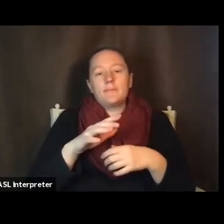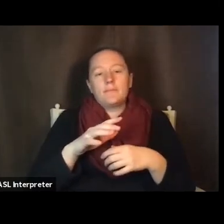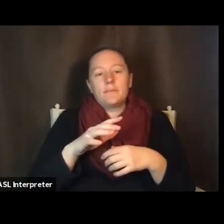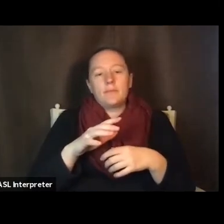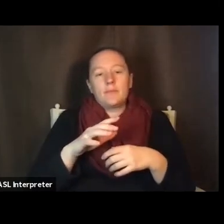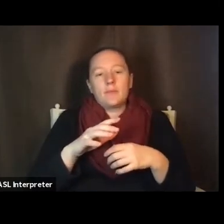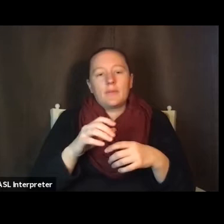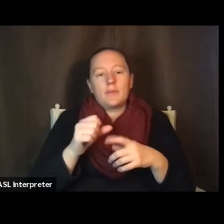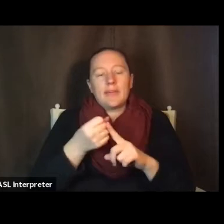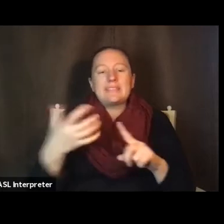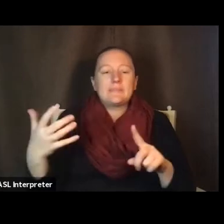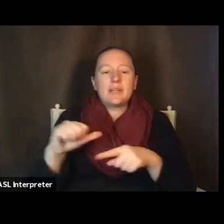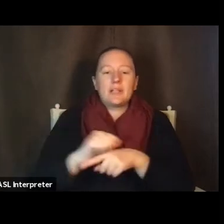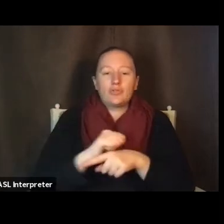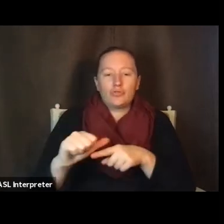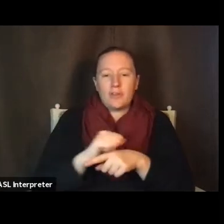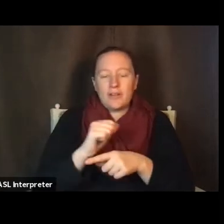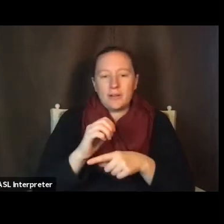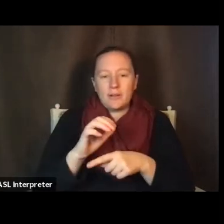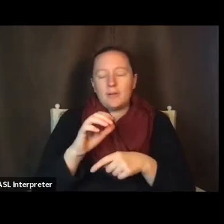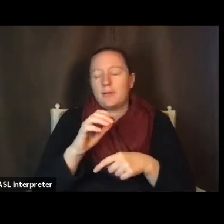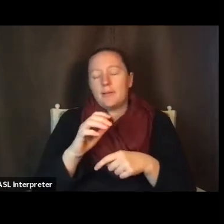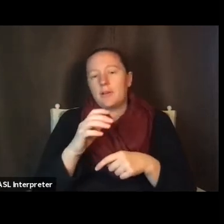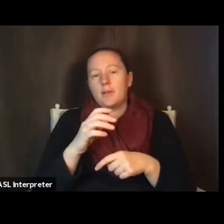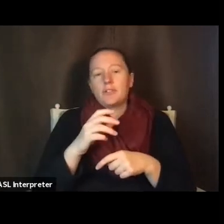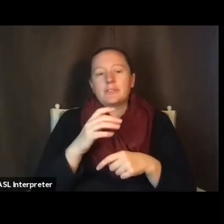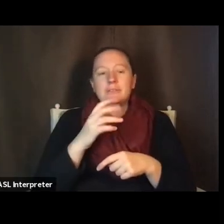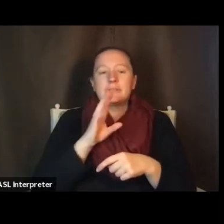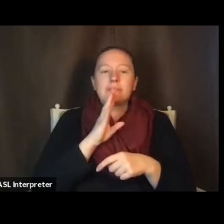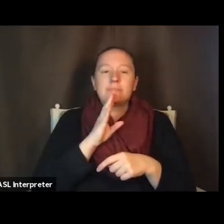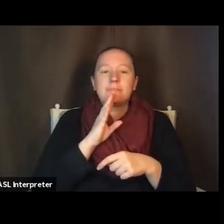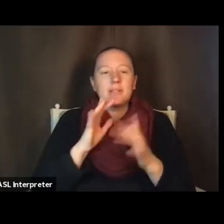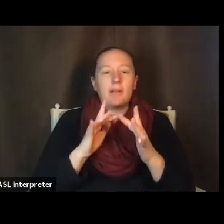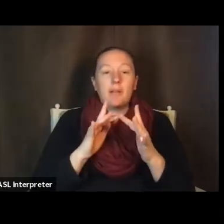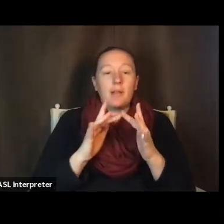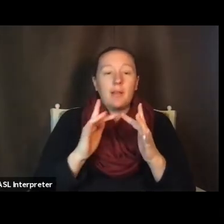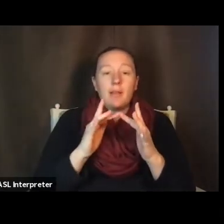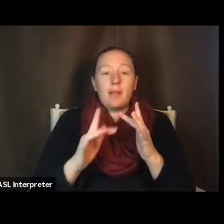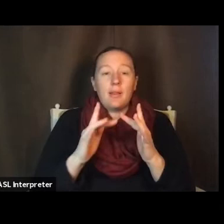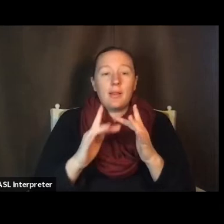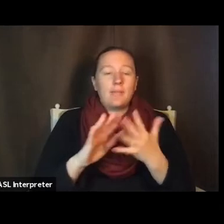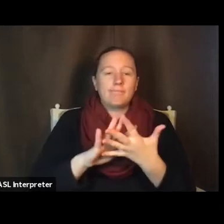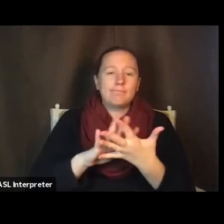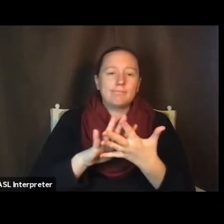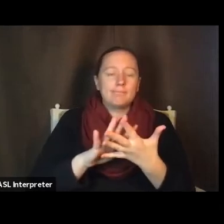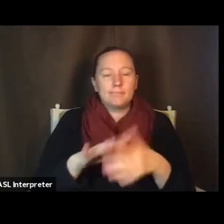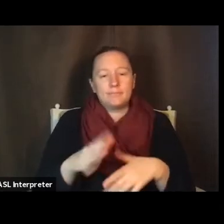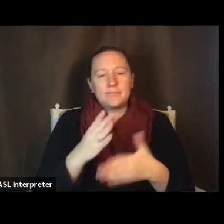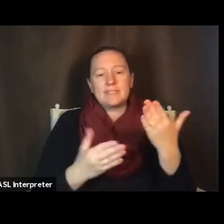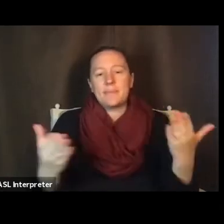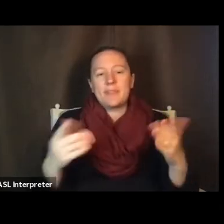some of the things that are missing in our provider network. So things